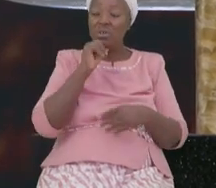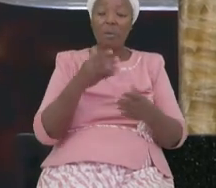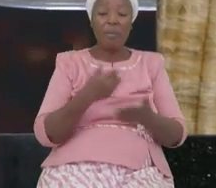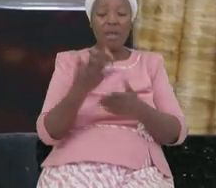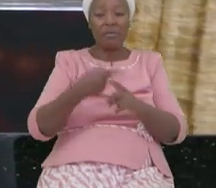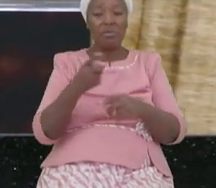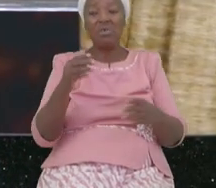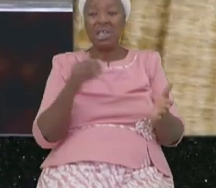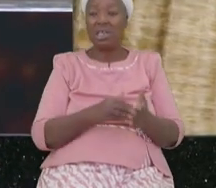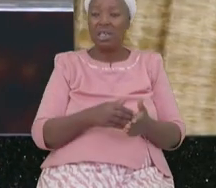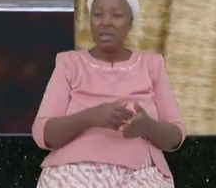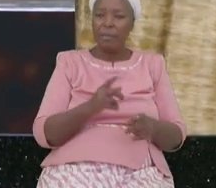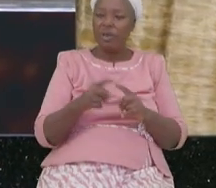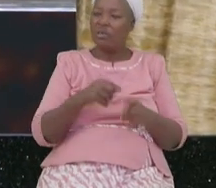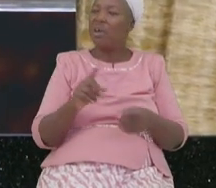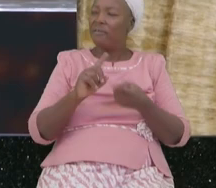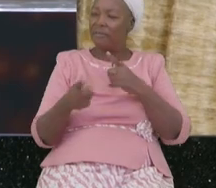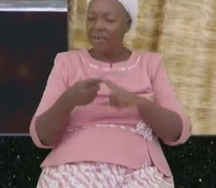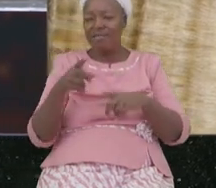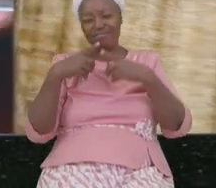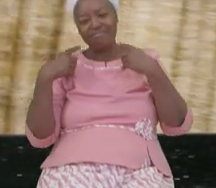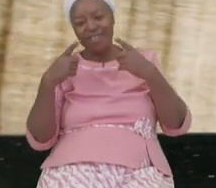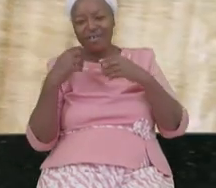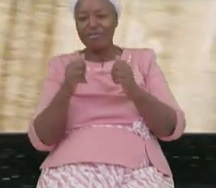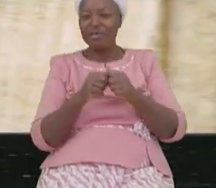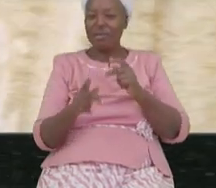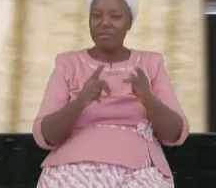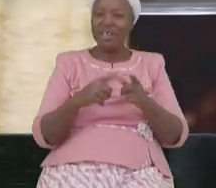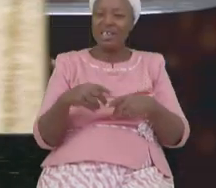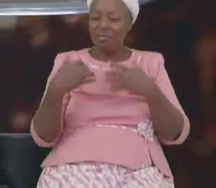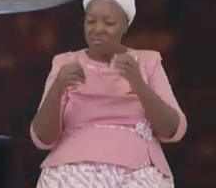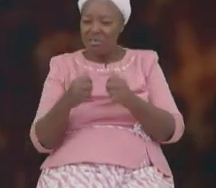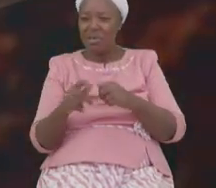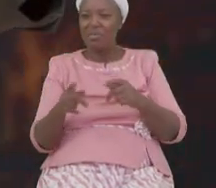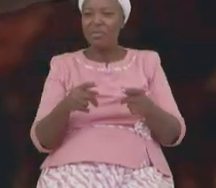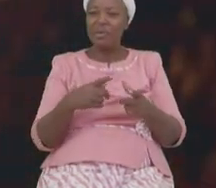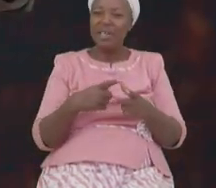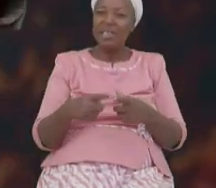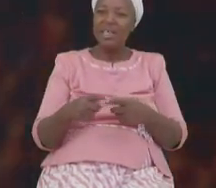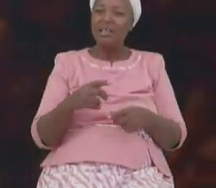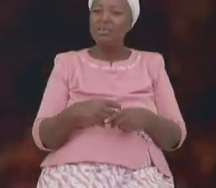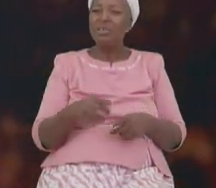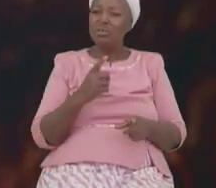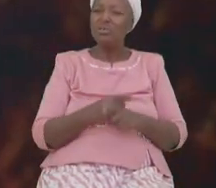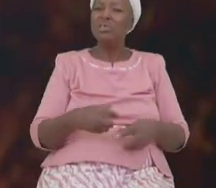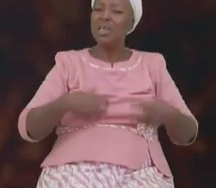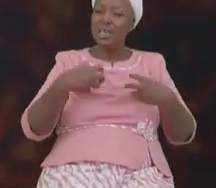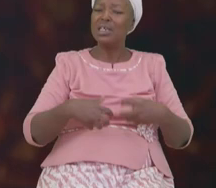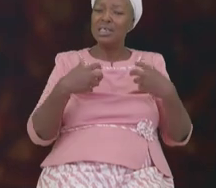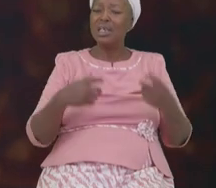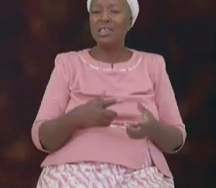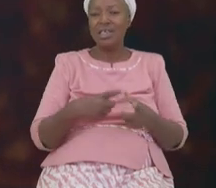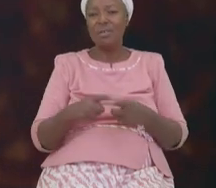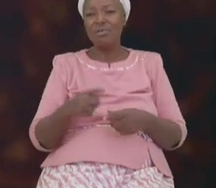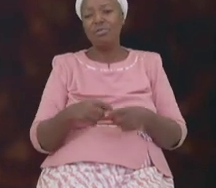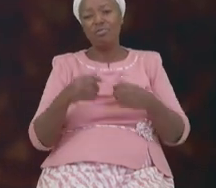you are, you know, befriending somebody, you are interacting together, always angry, you will lose